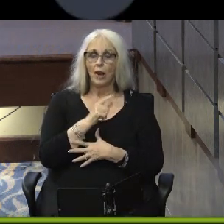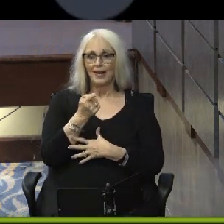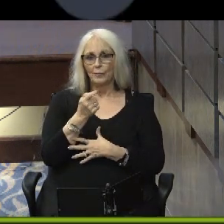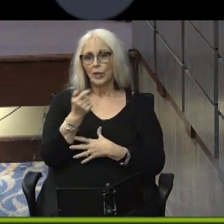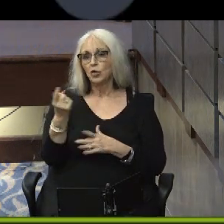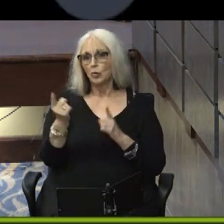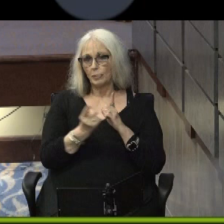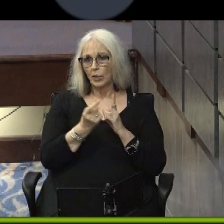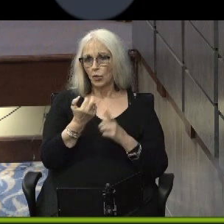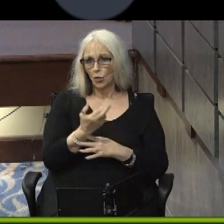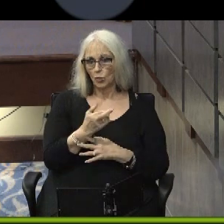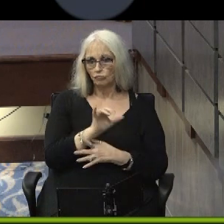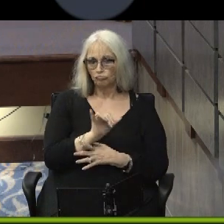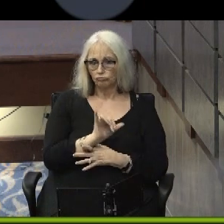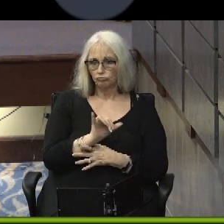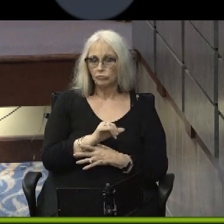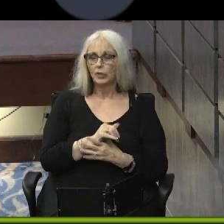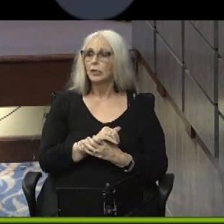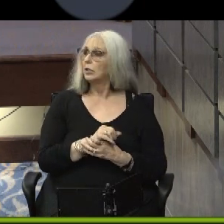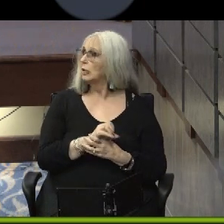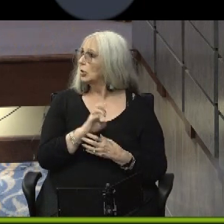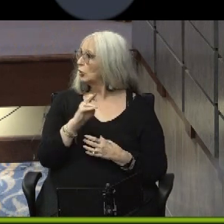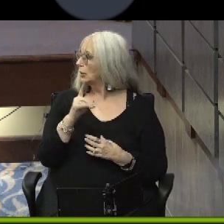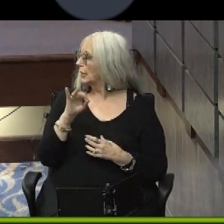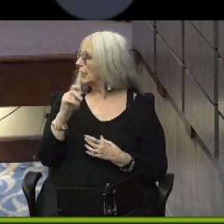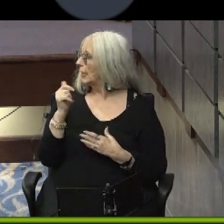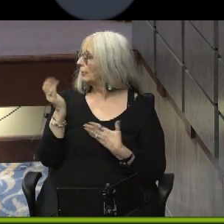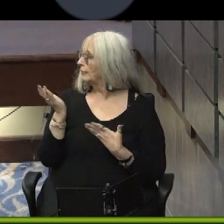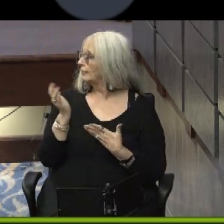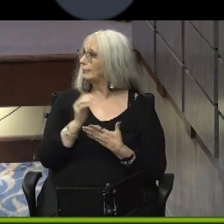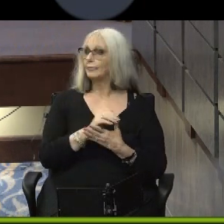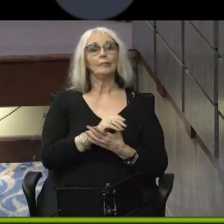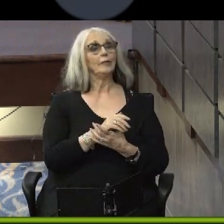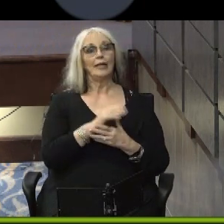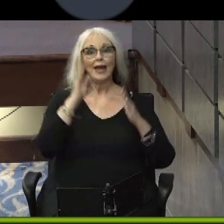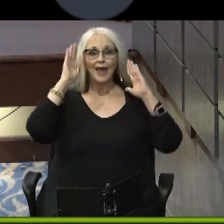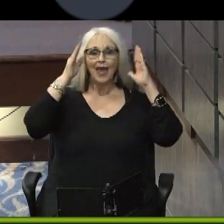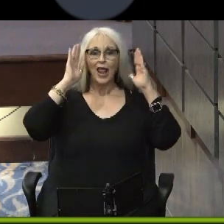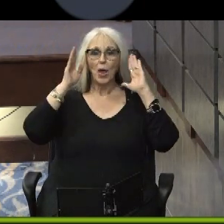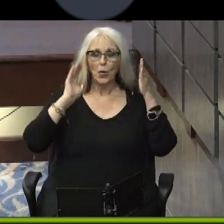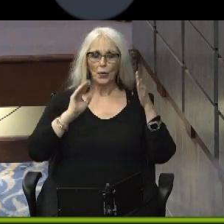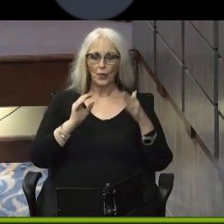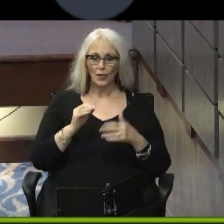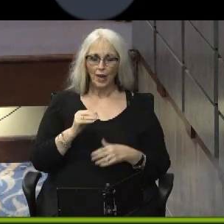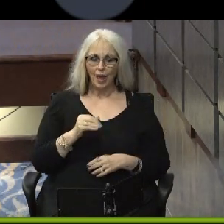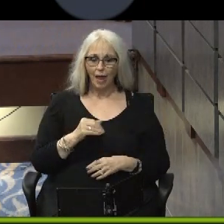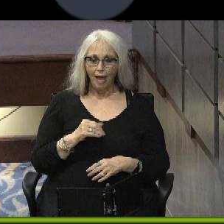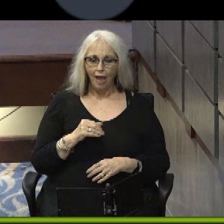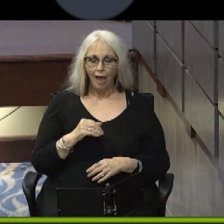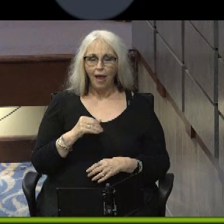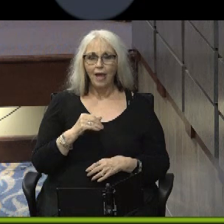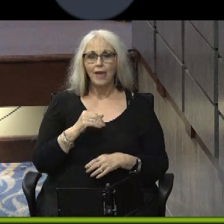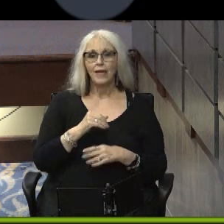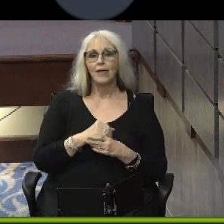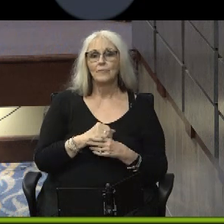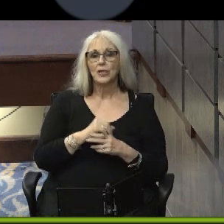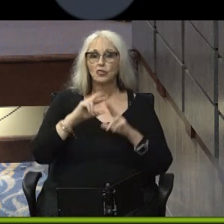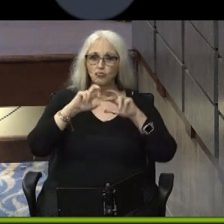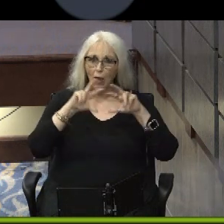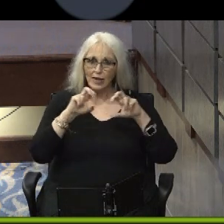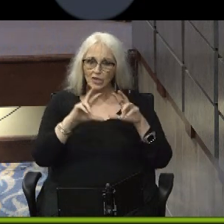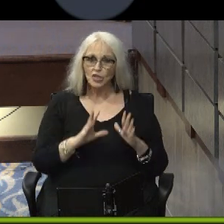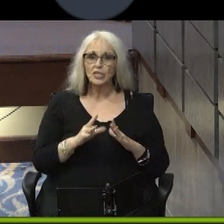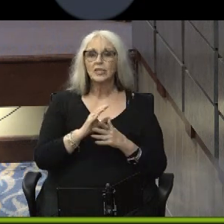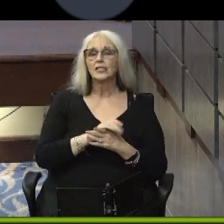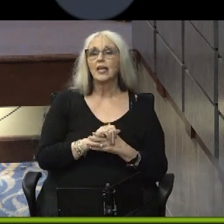well. Christina. Hi, everybody. Yeah, Christina here, executive strategist and owner of